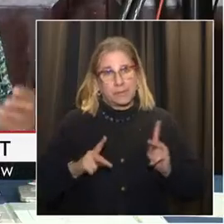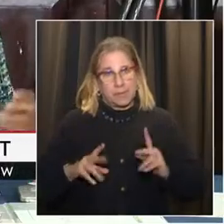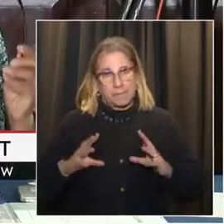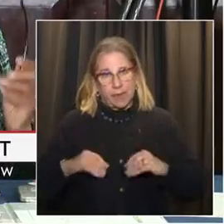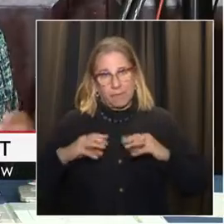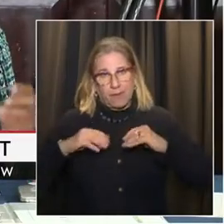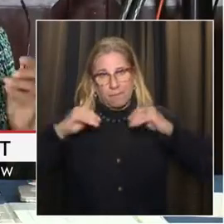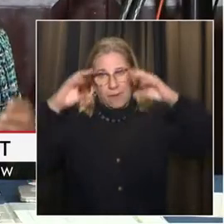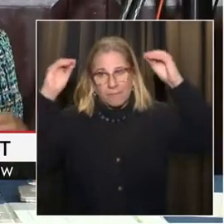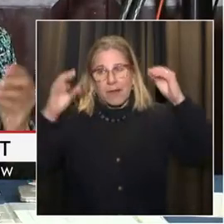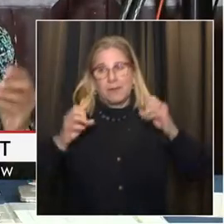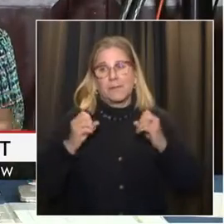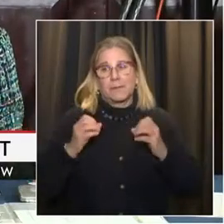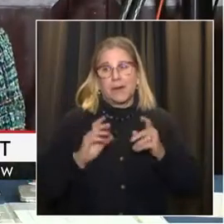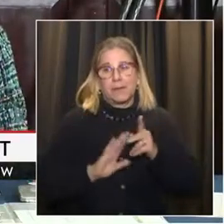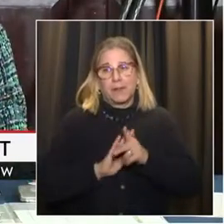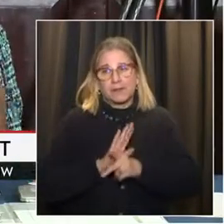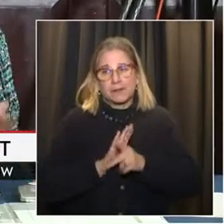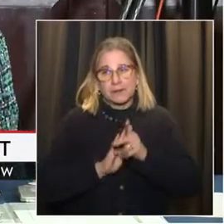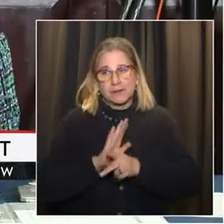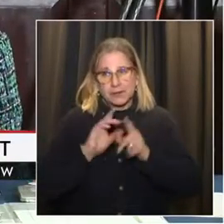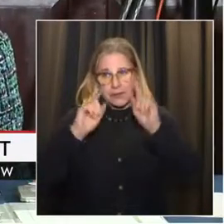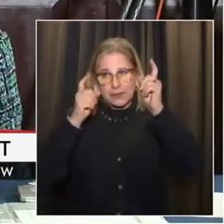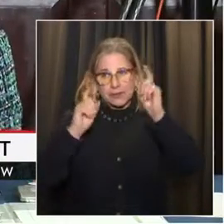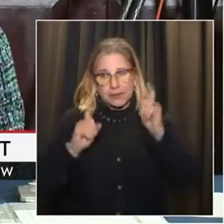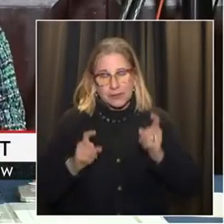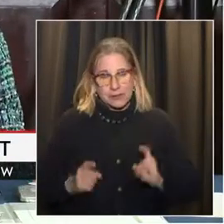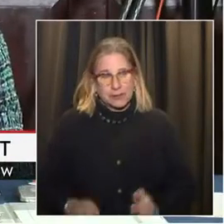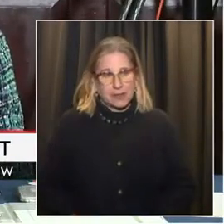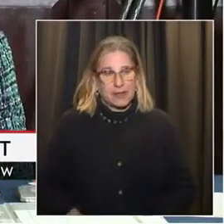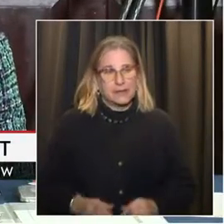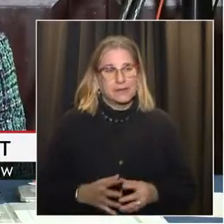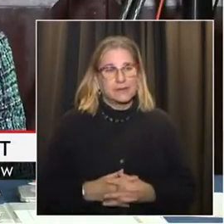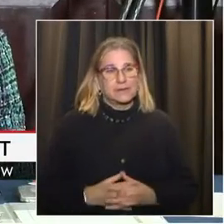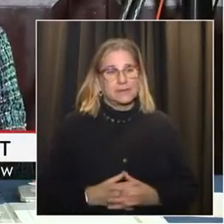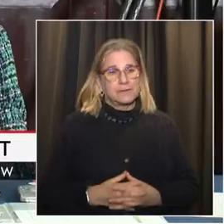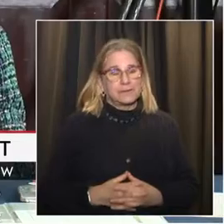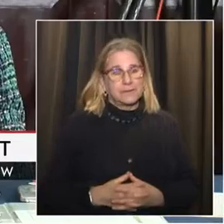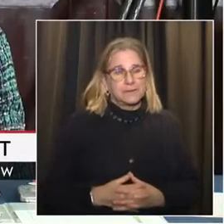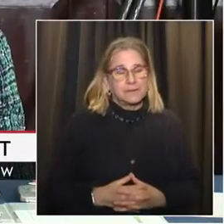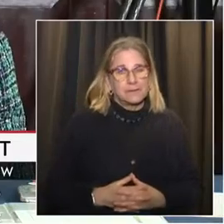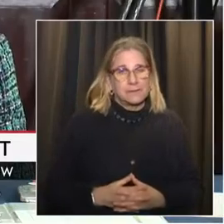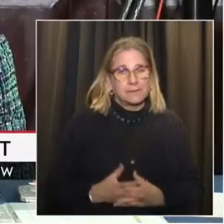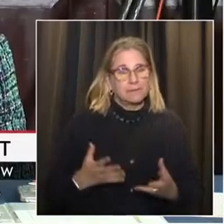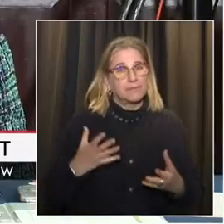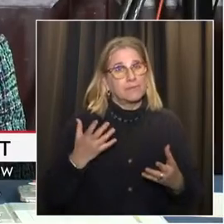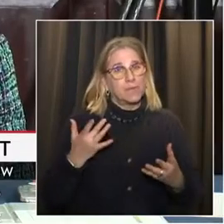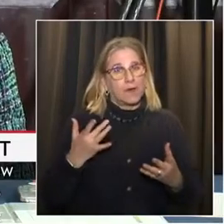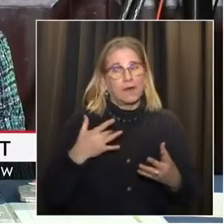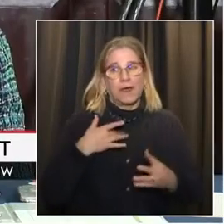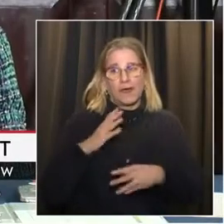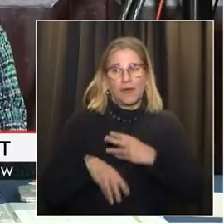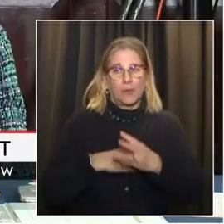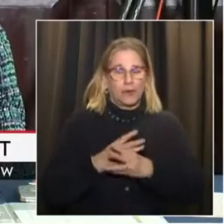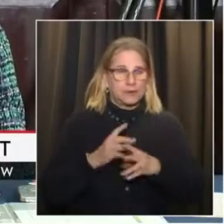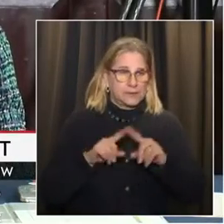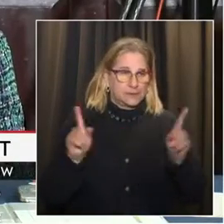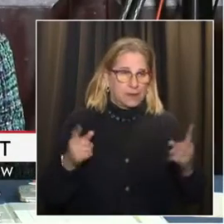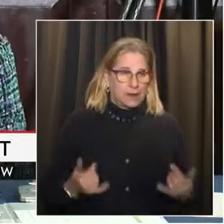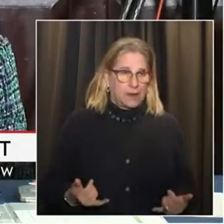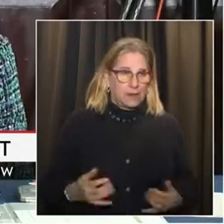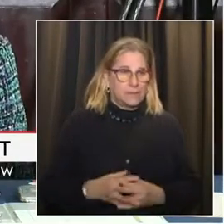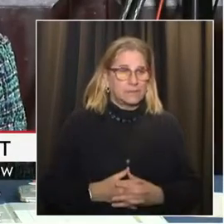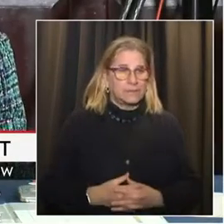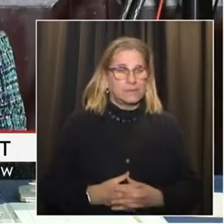And now we're dealing in a world that's different. It's post-COVID. It's fewer police officers, there are